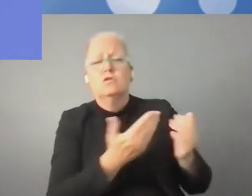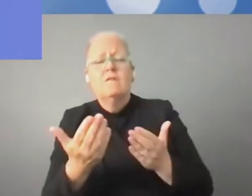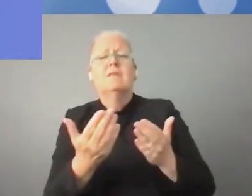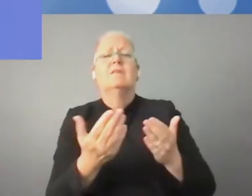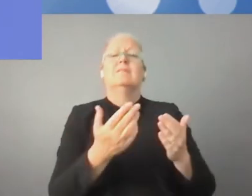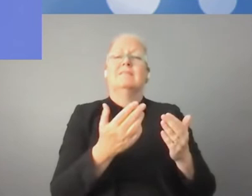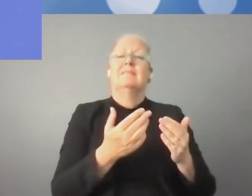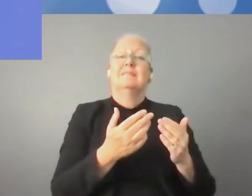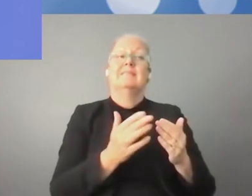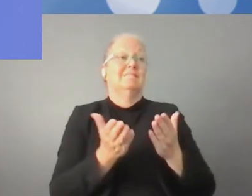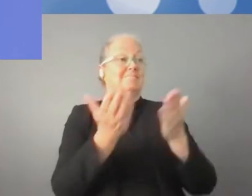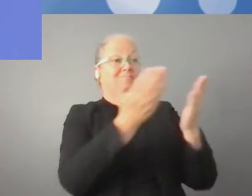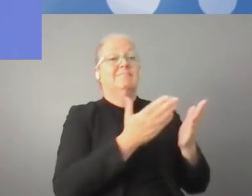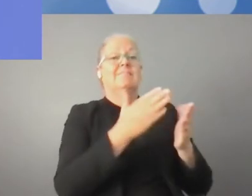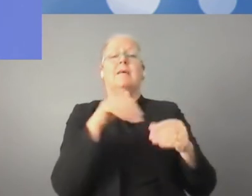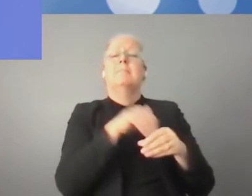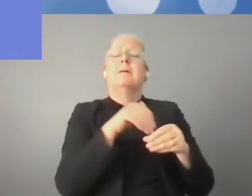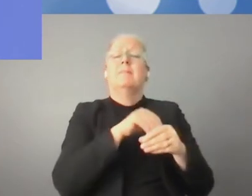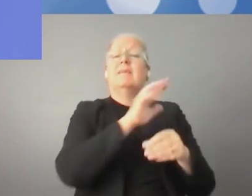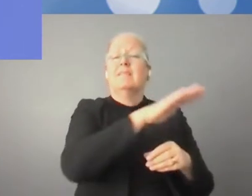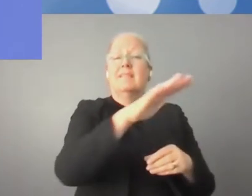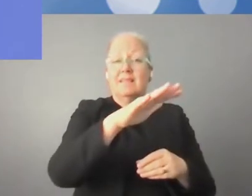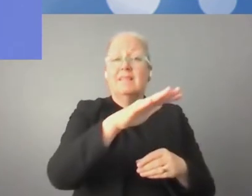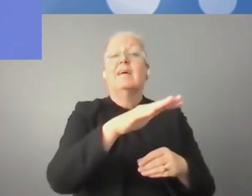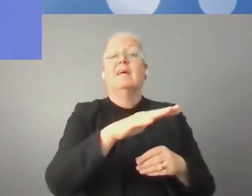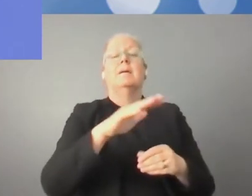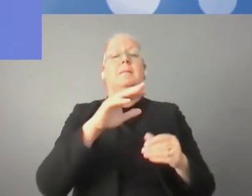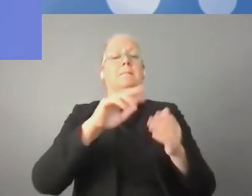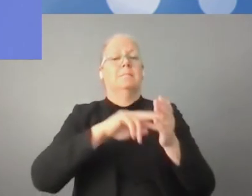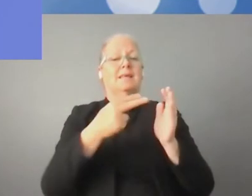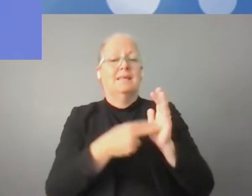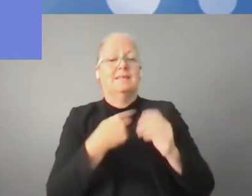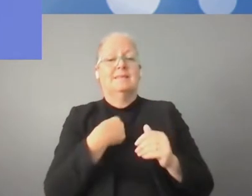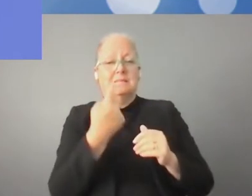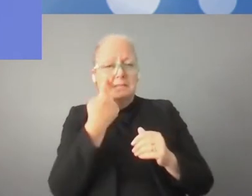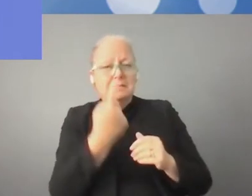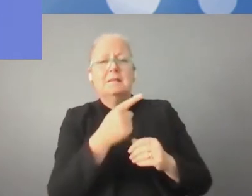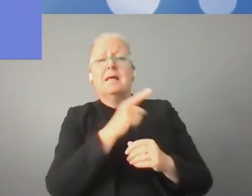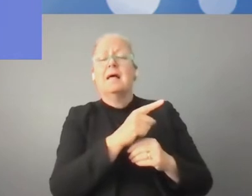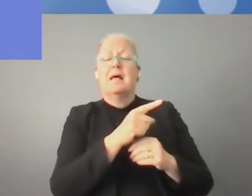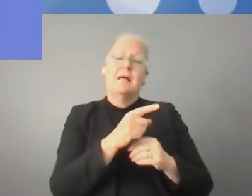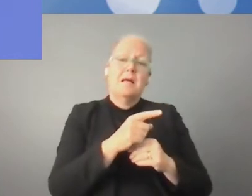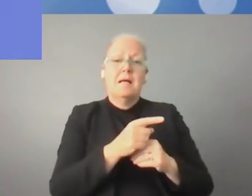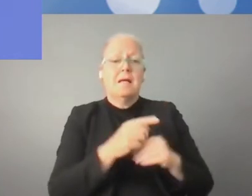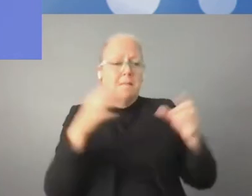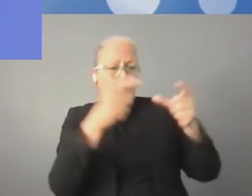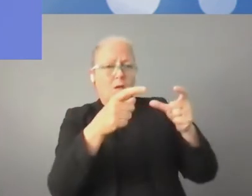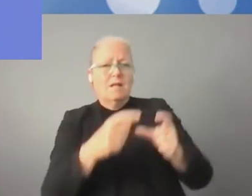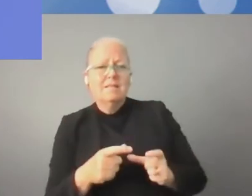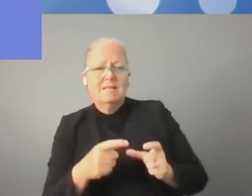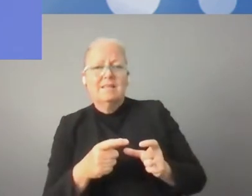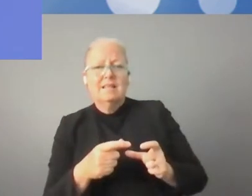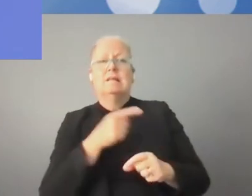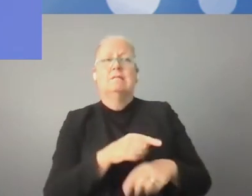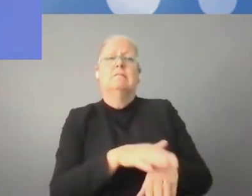the member states and if we go deeper into the index we see that small and medium size enterprises they are quite quite slow even